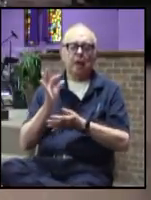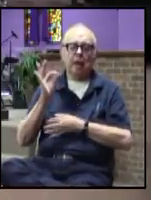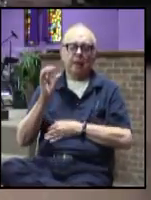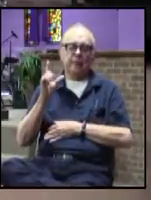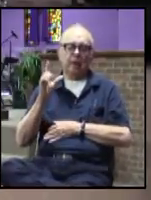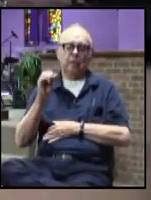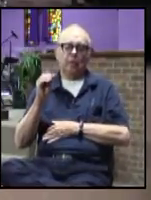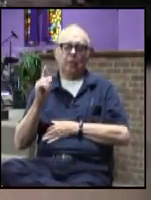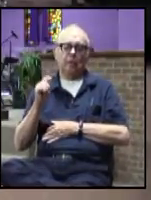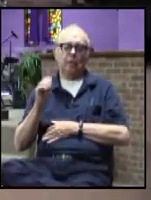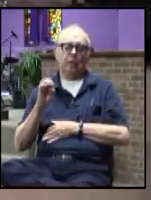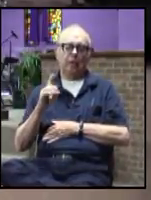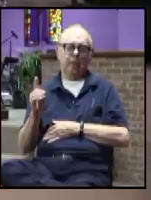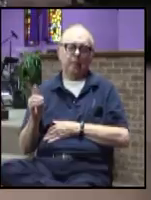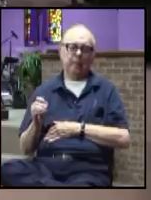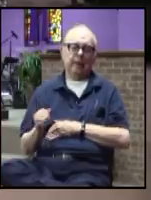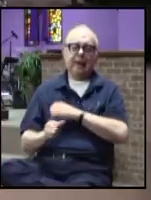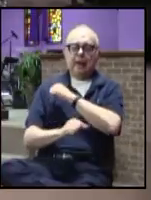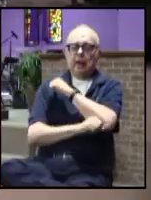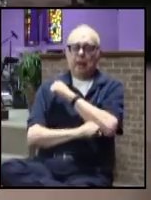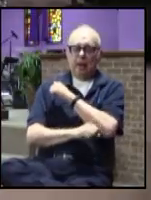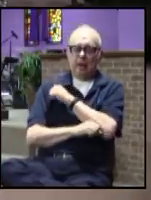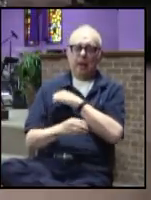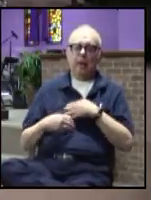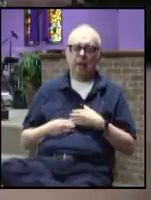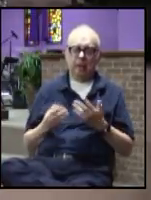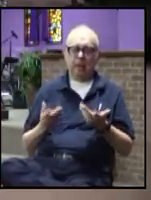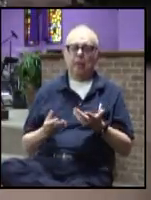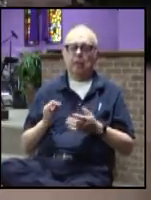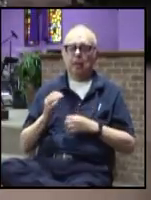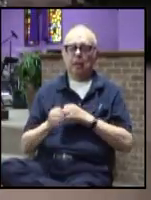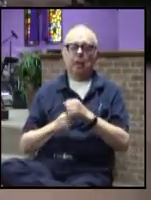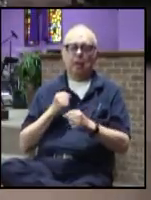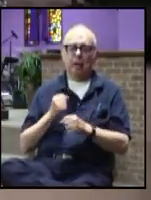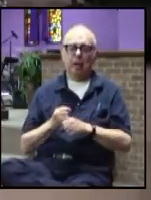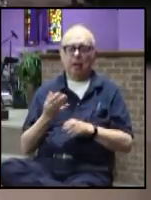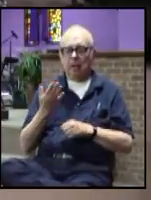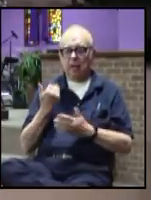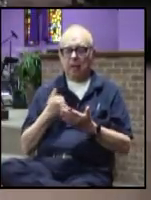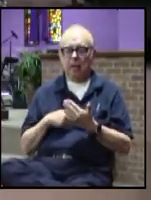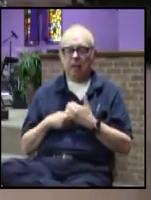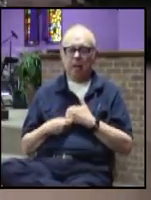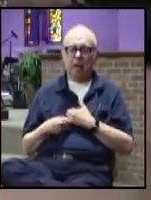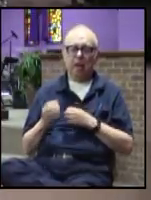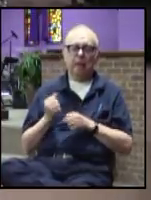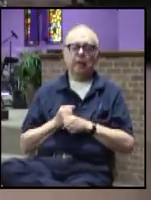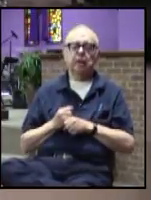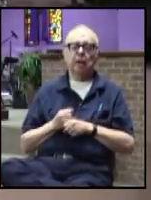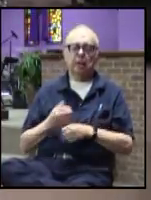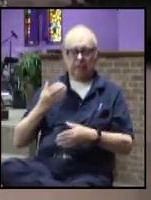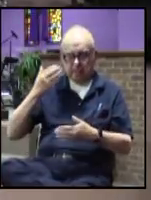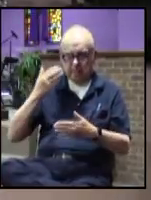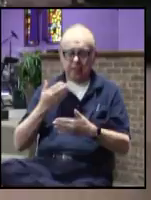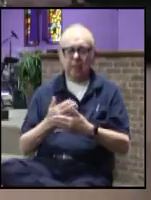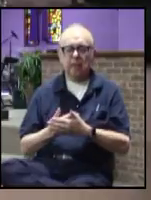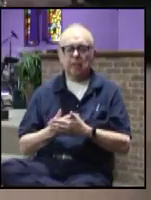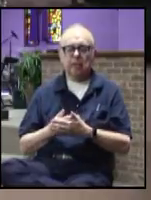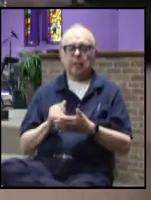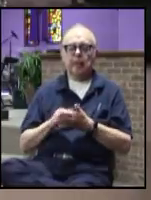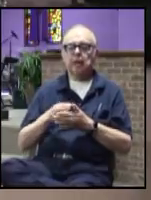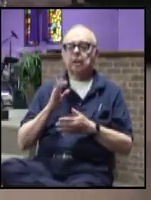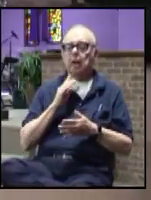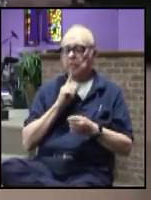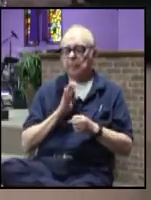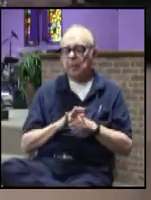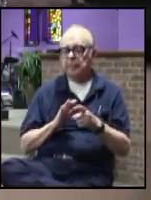Abraham had to wait 90 years before he finally got the son that God had promised